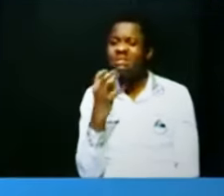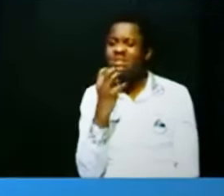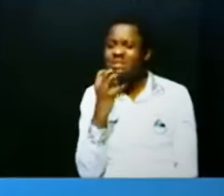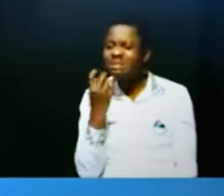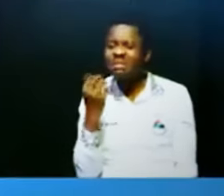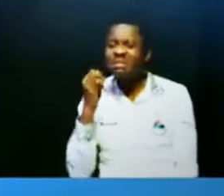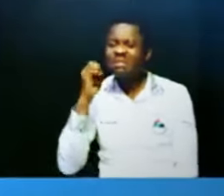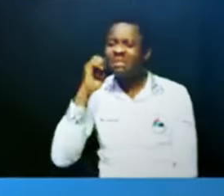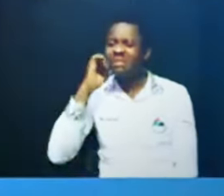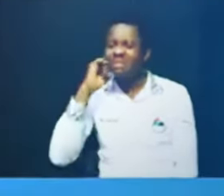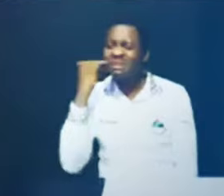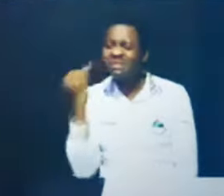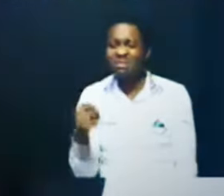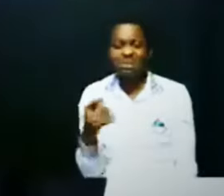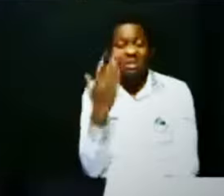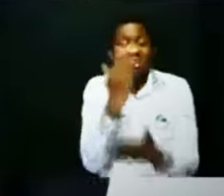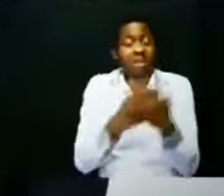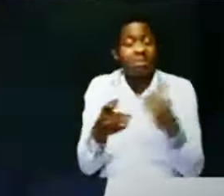on yourself. Like